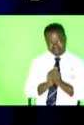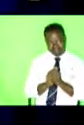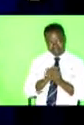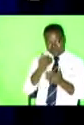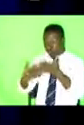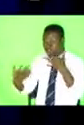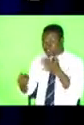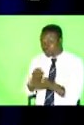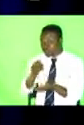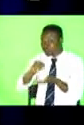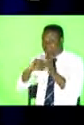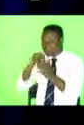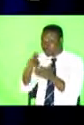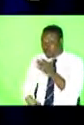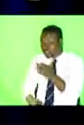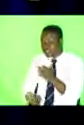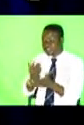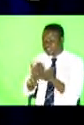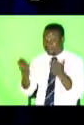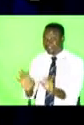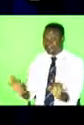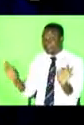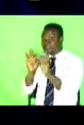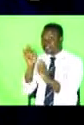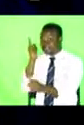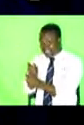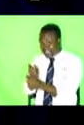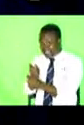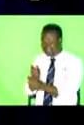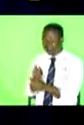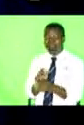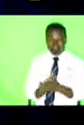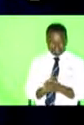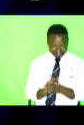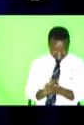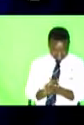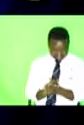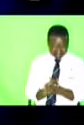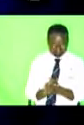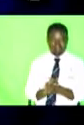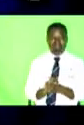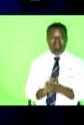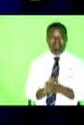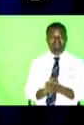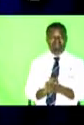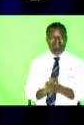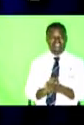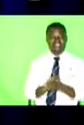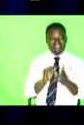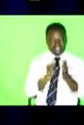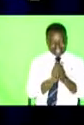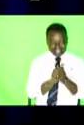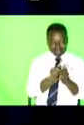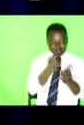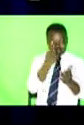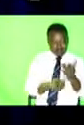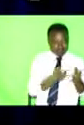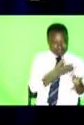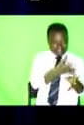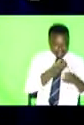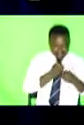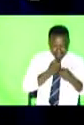gospel, we mean something that is of great importance. First importance. That Christ died for